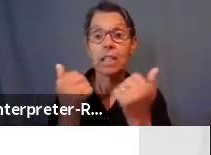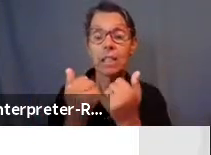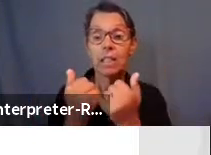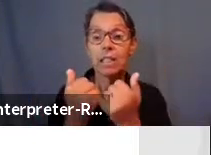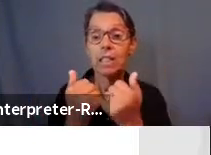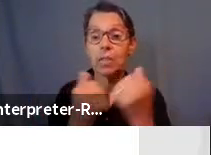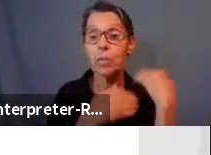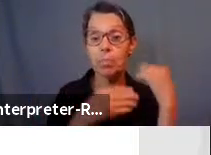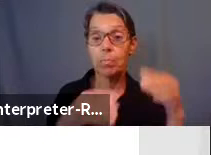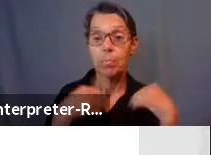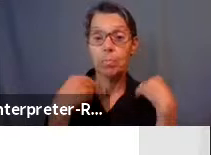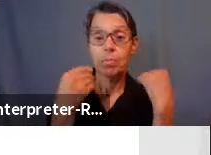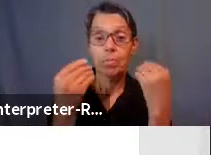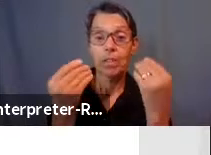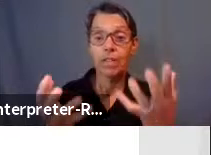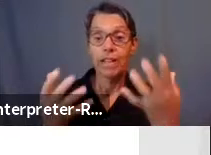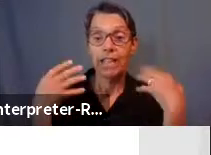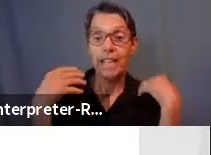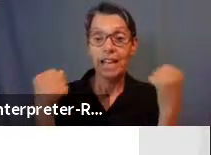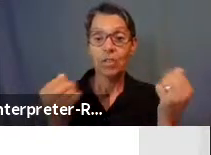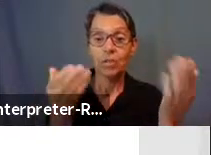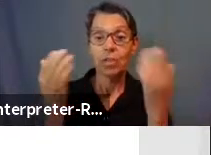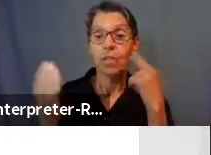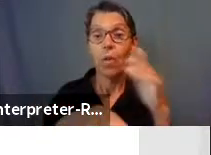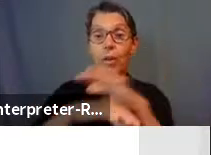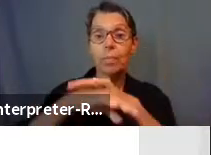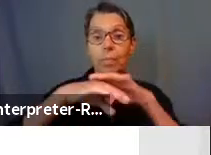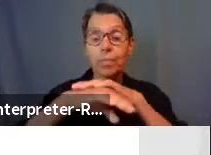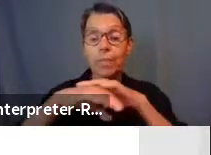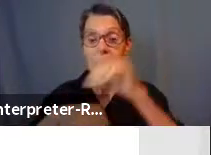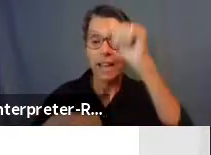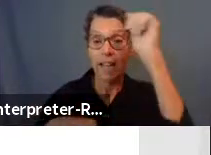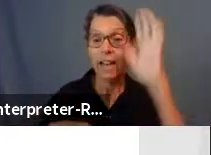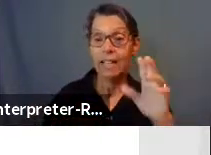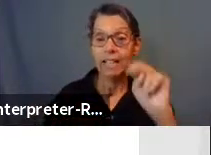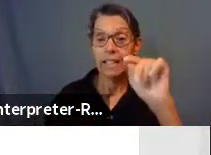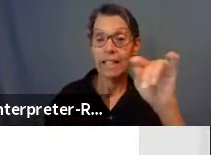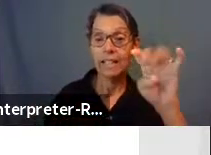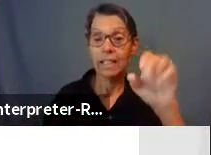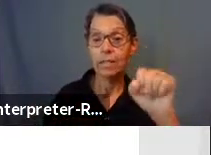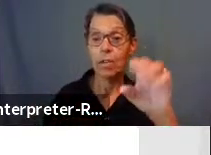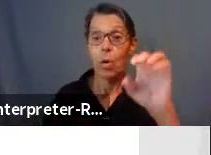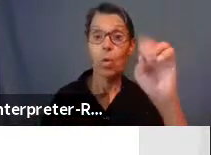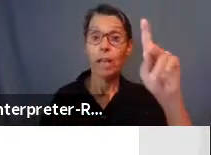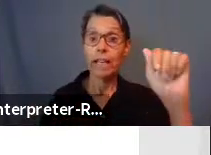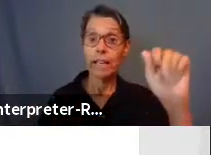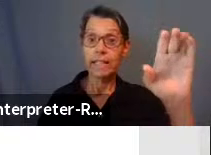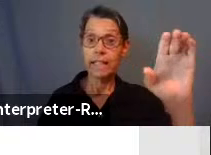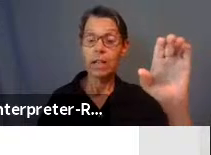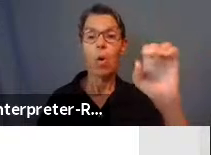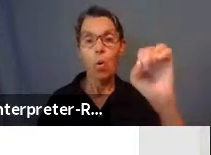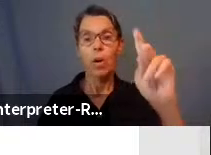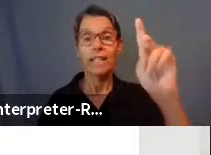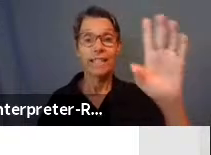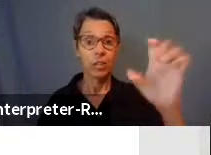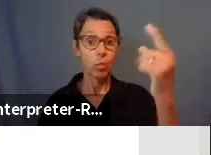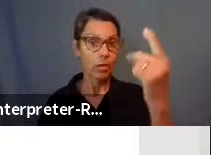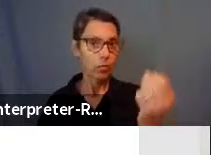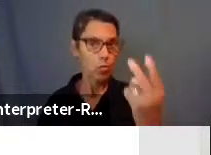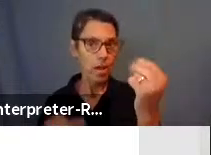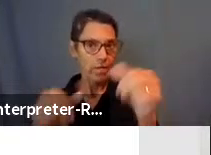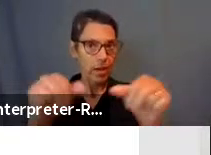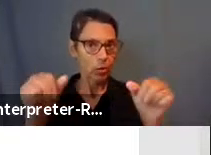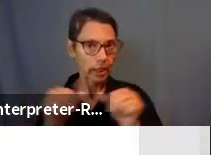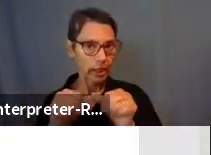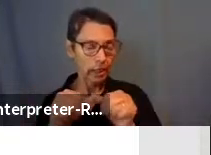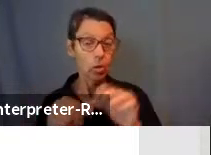health services to American Indians and Alaska Natives. And the Oklahoma City area is one of the 12 areas of the Indian Health Service. And the Oklahoma City